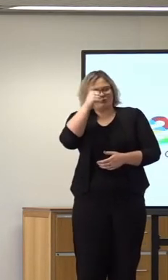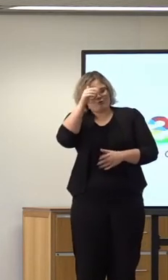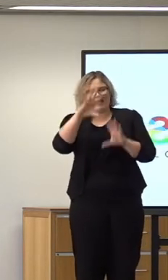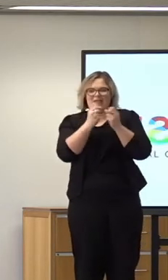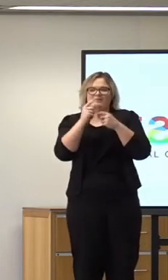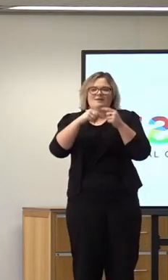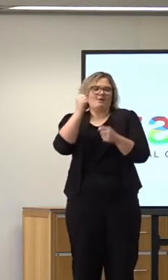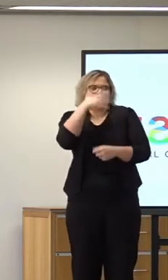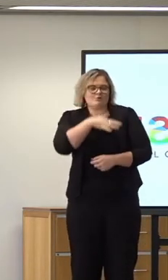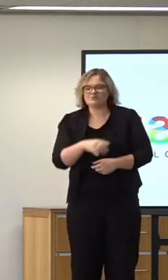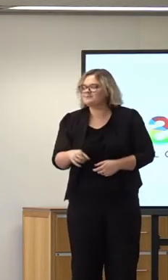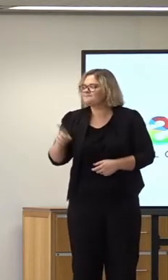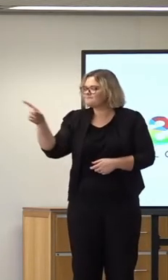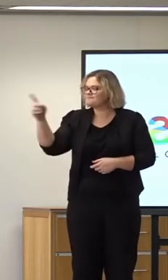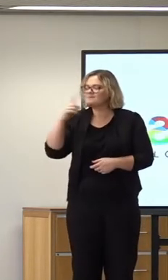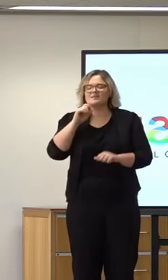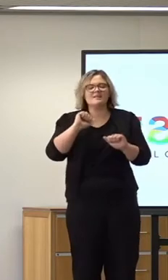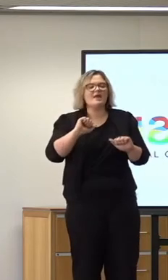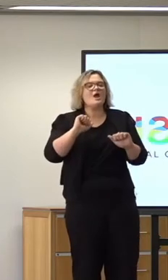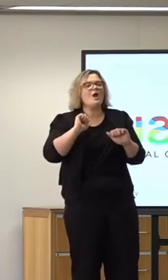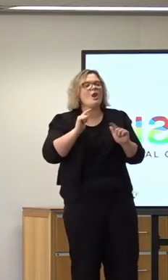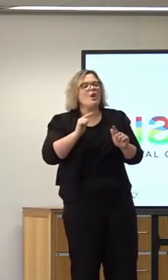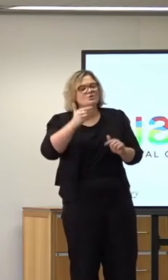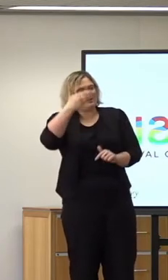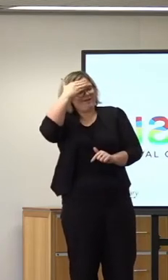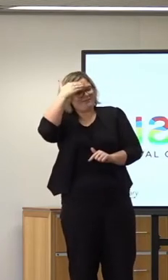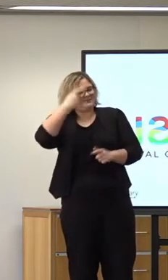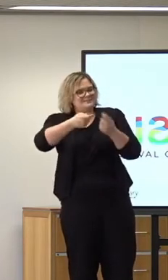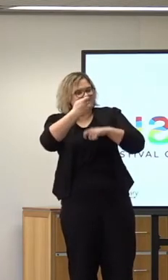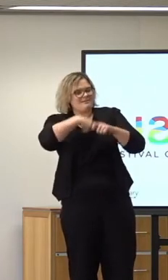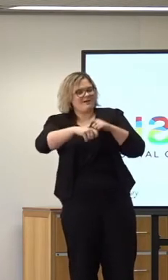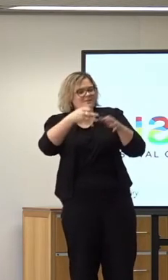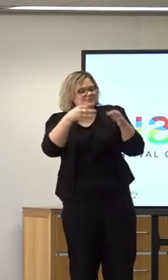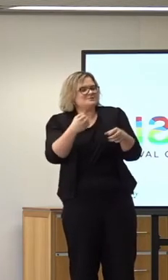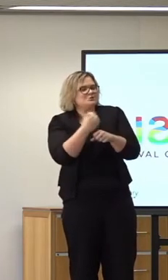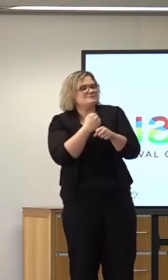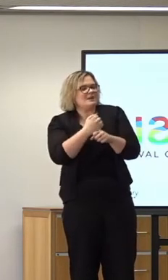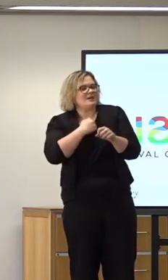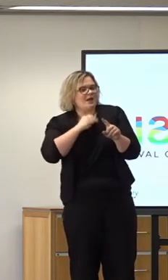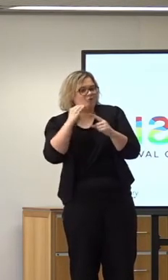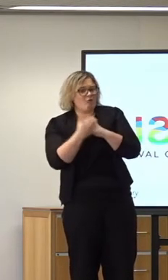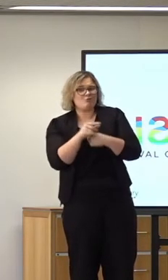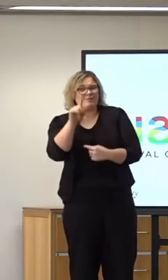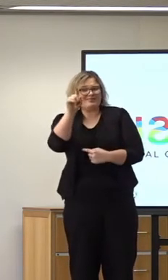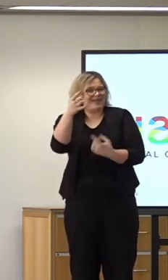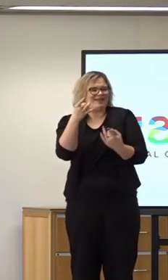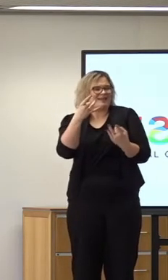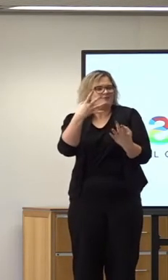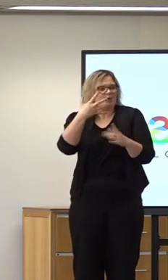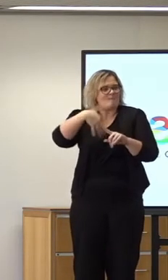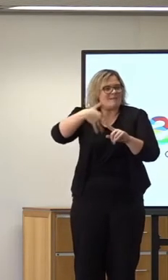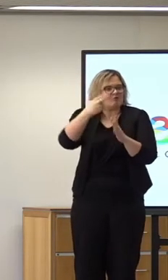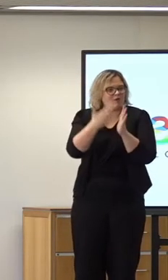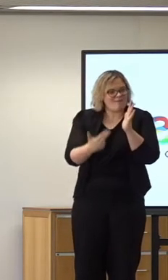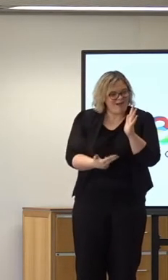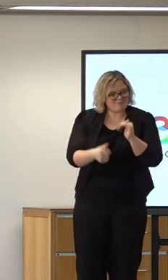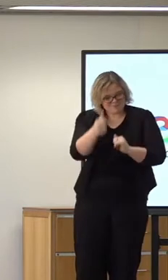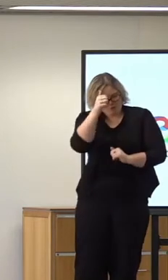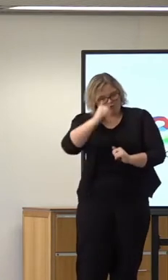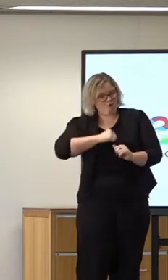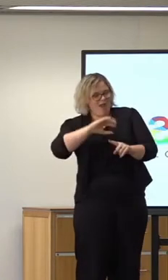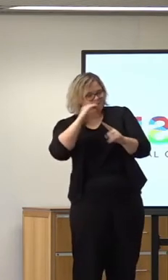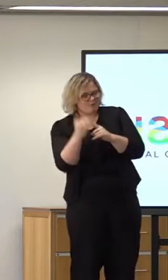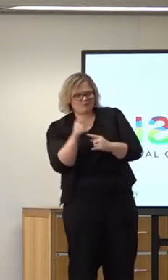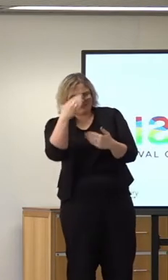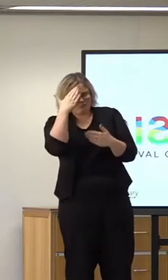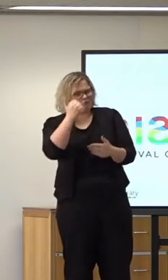a lot of elders become the decision makers, and a lot of our elders don't have an arts background. They know about culture, but they don't know